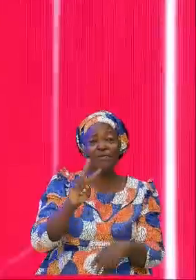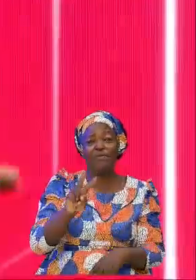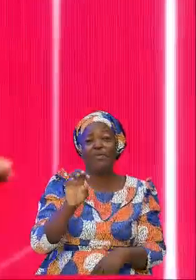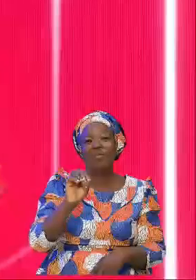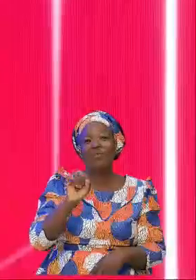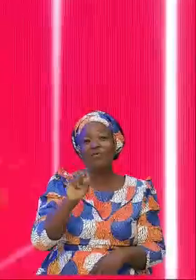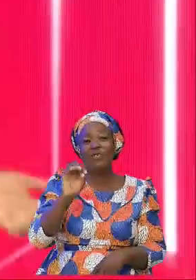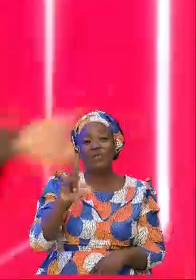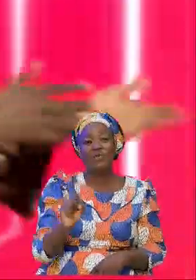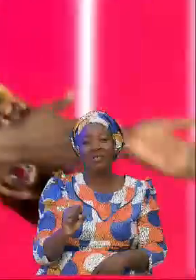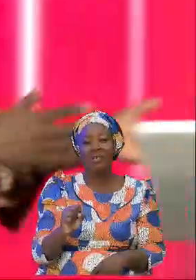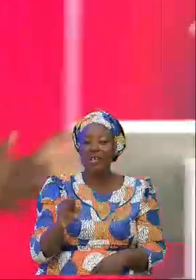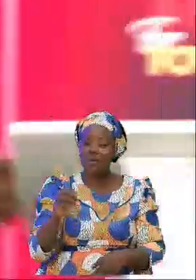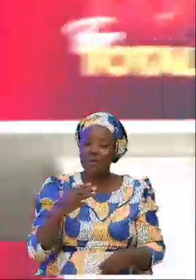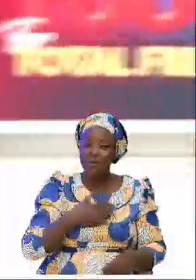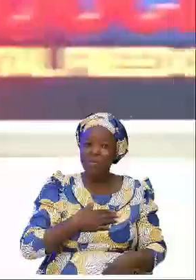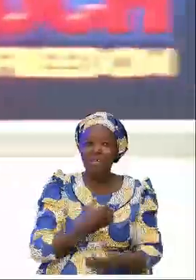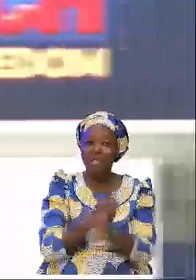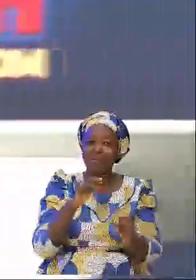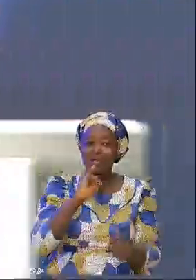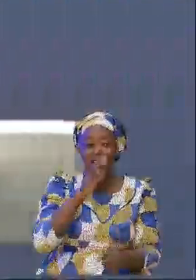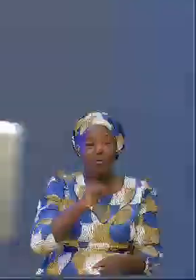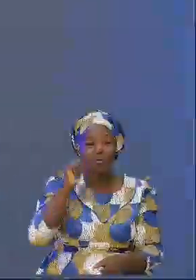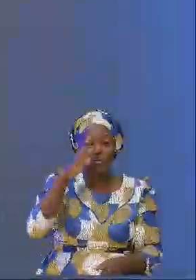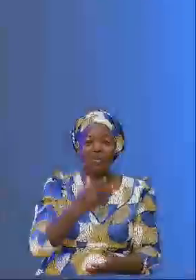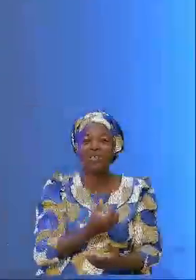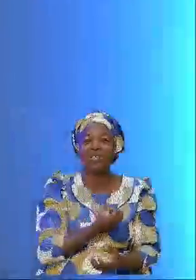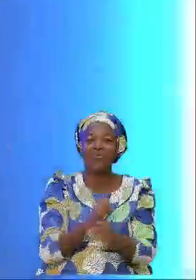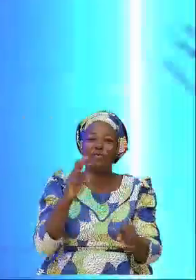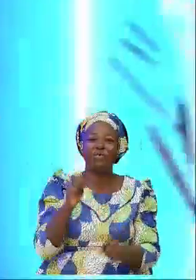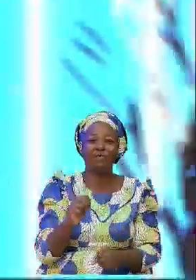my salvation is a woman's salvation.